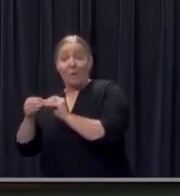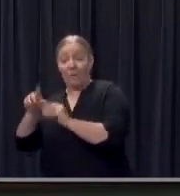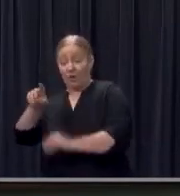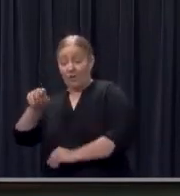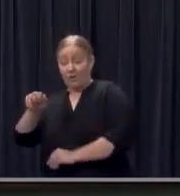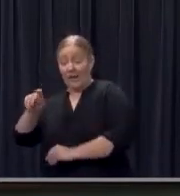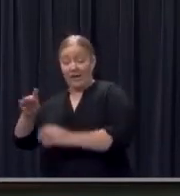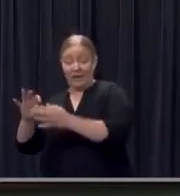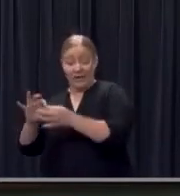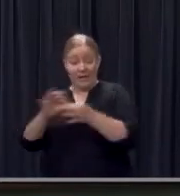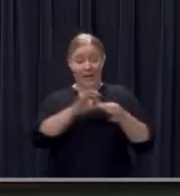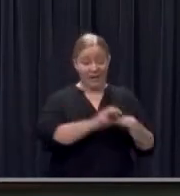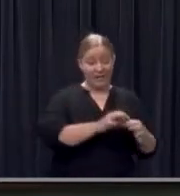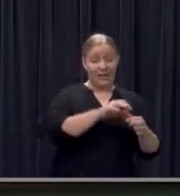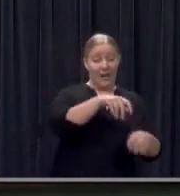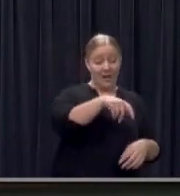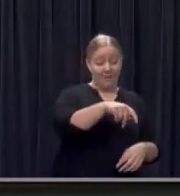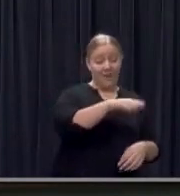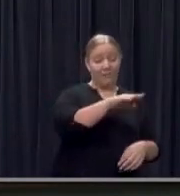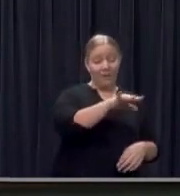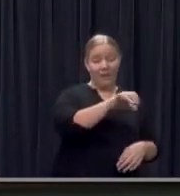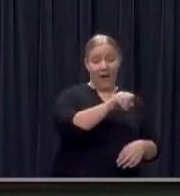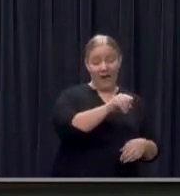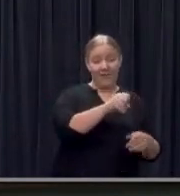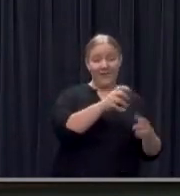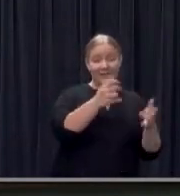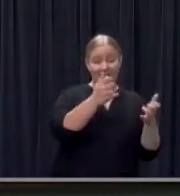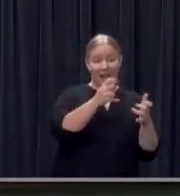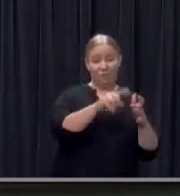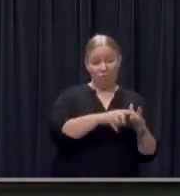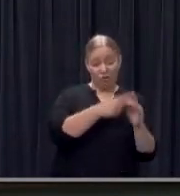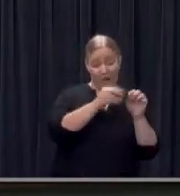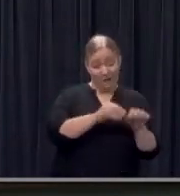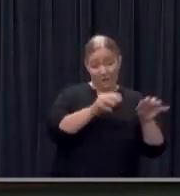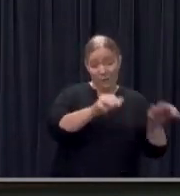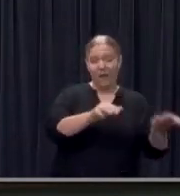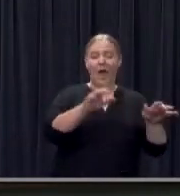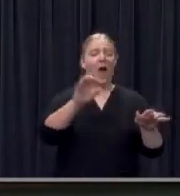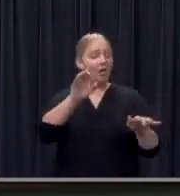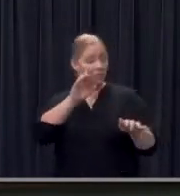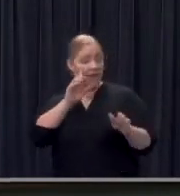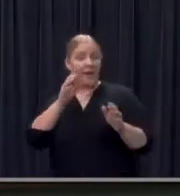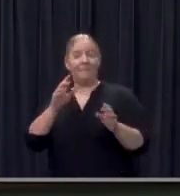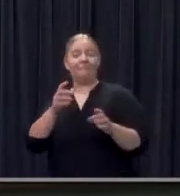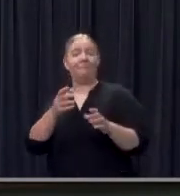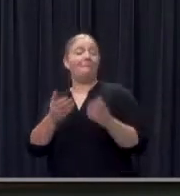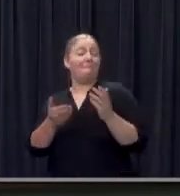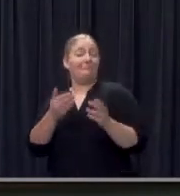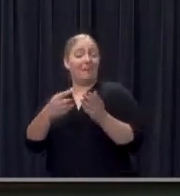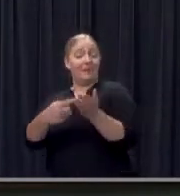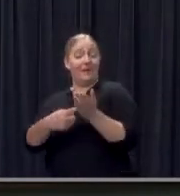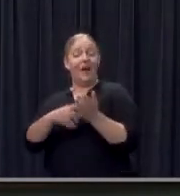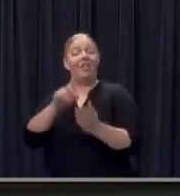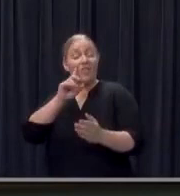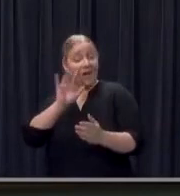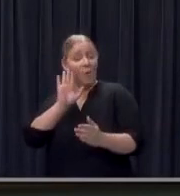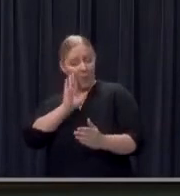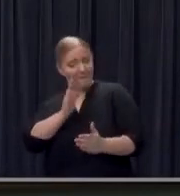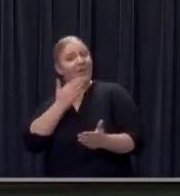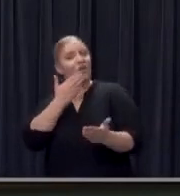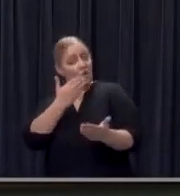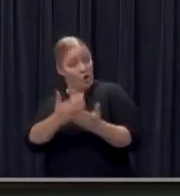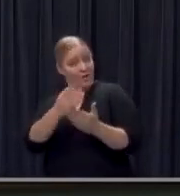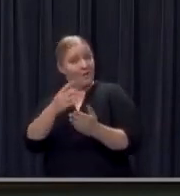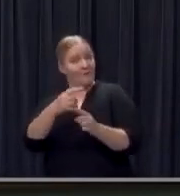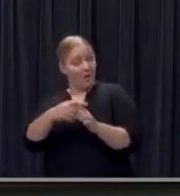and PBIS type things. So just putting a pin in a plan, because I think my assumption is that's going to be a good thing, right?